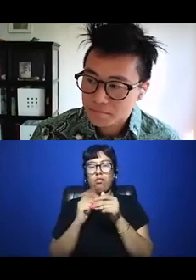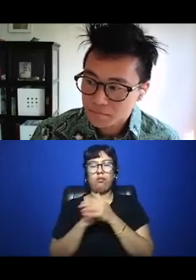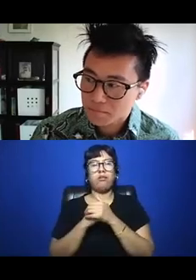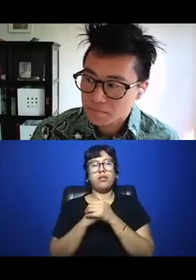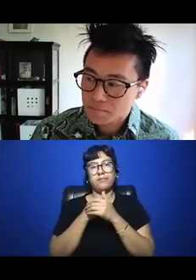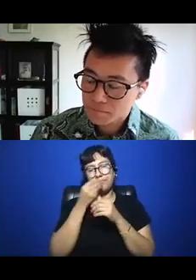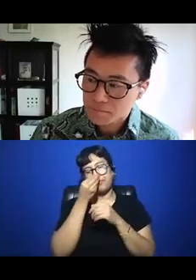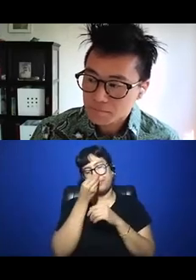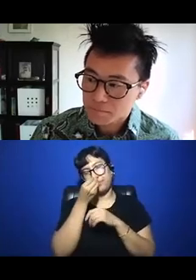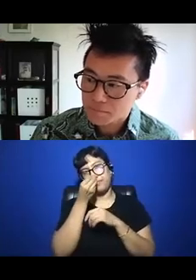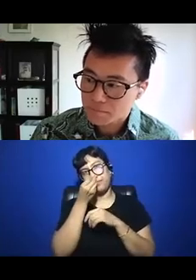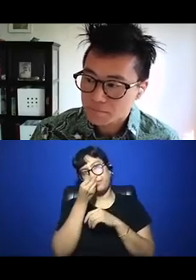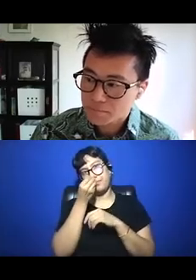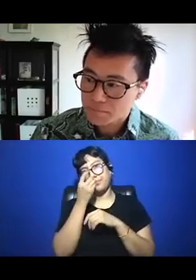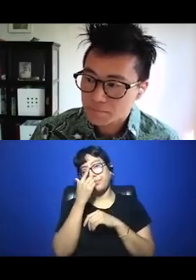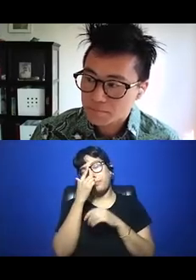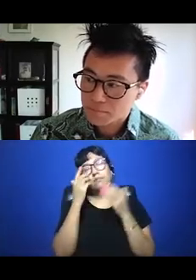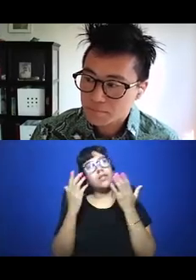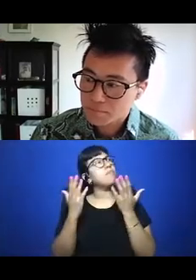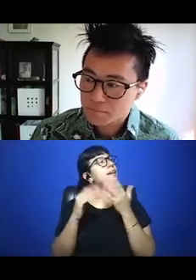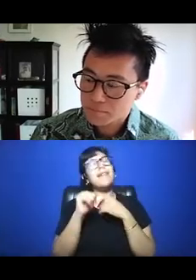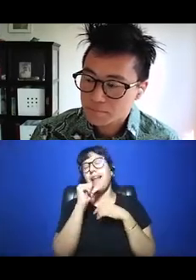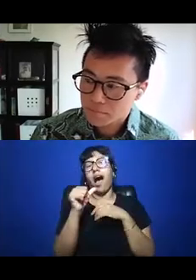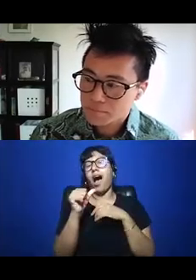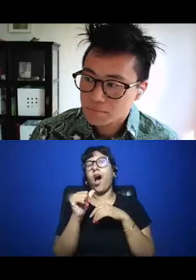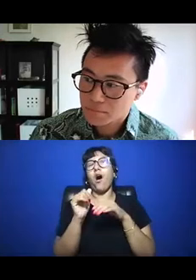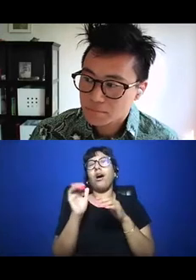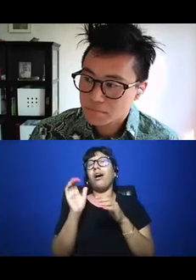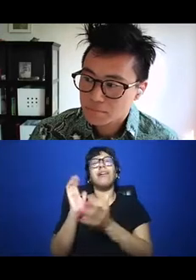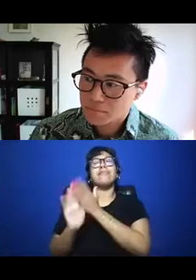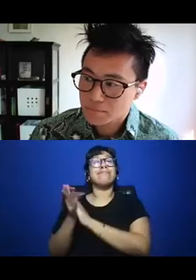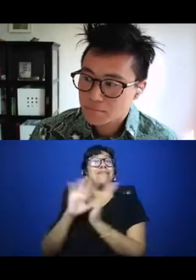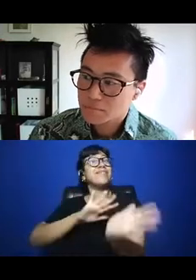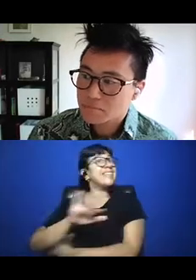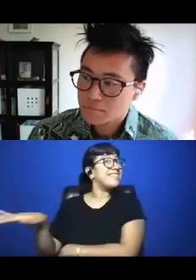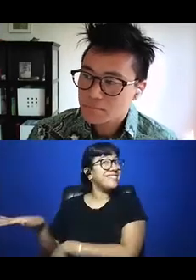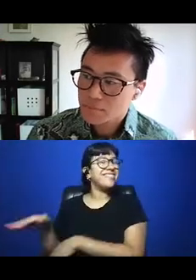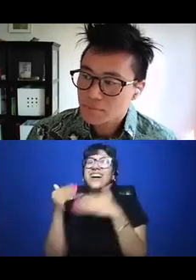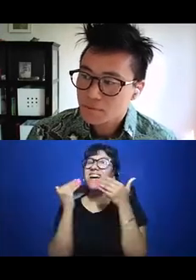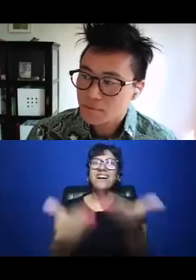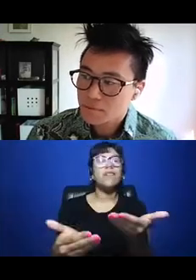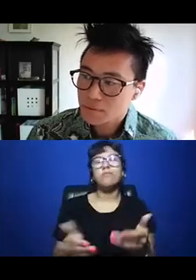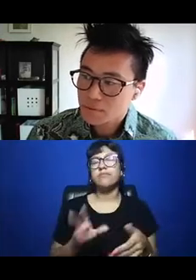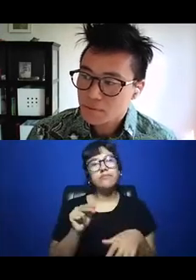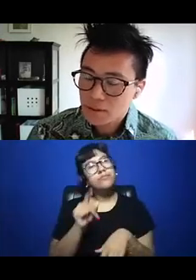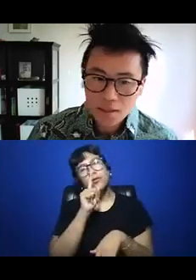and maybe not just like brushing past it, but just making sure everyone's okay.